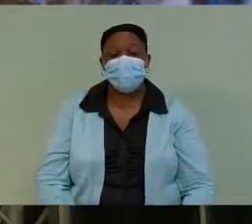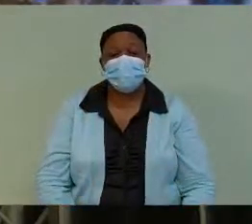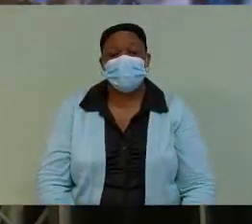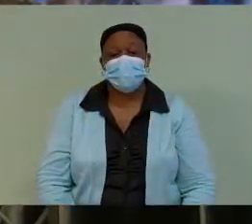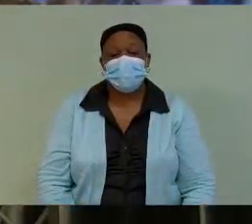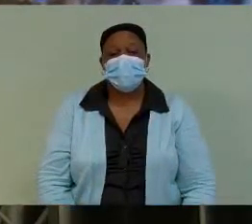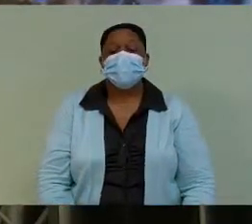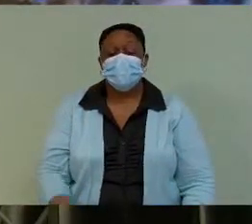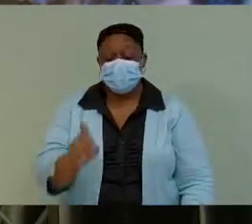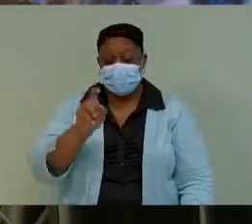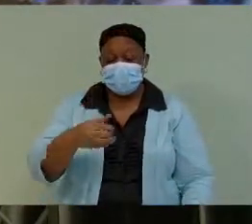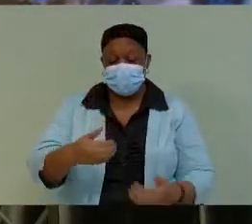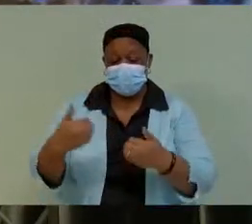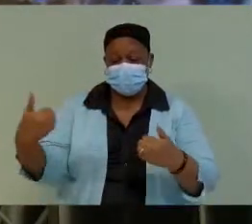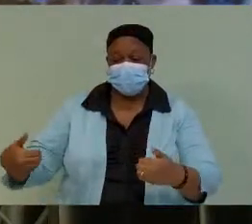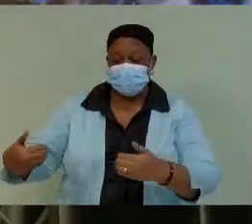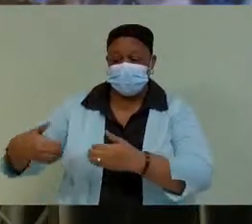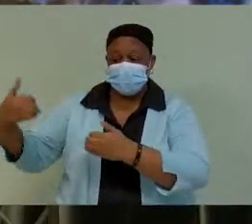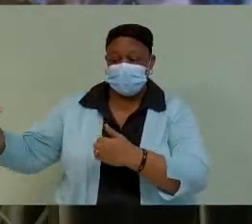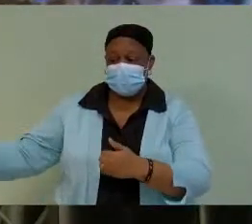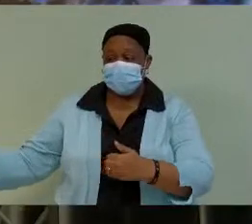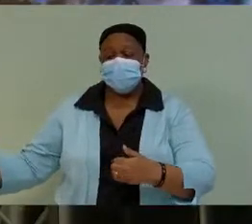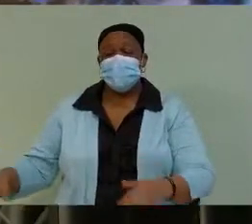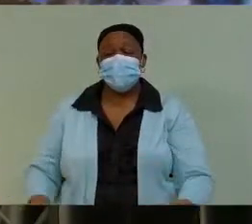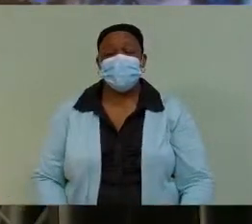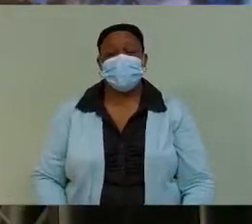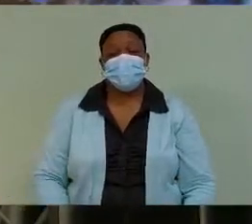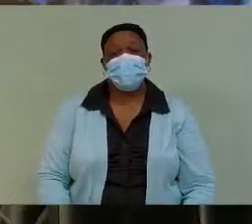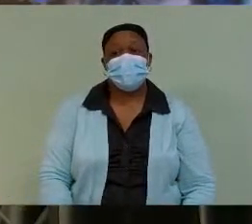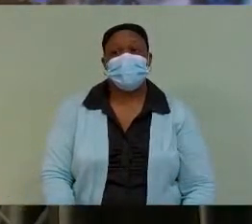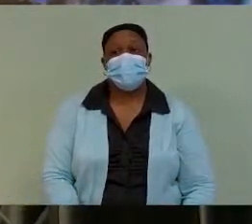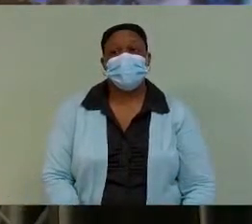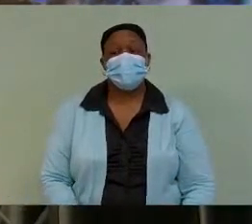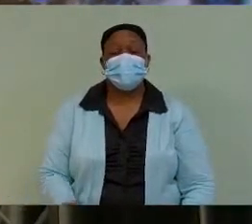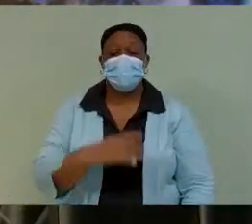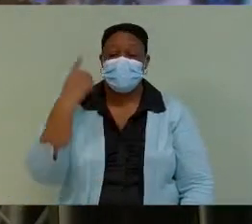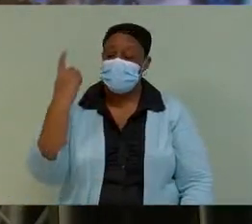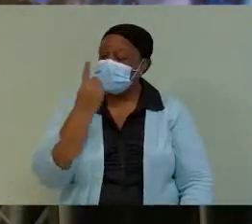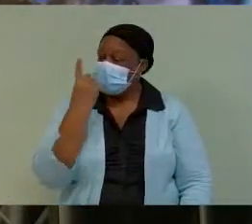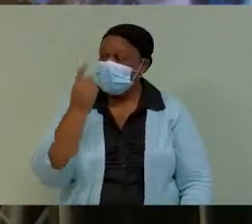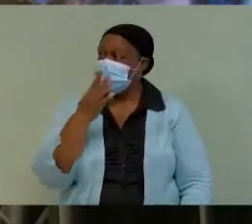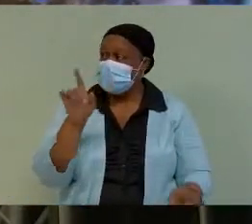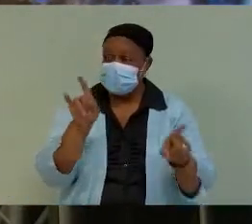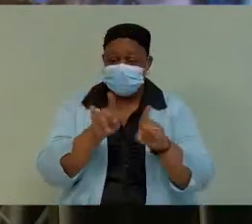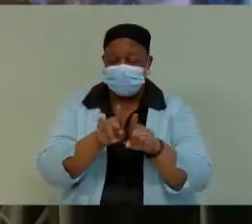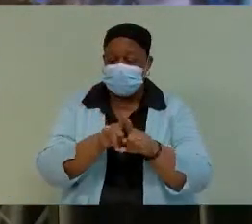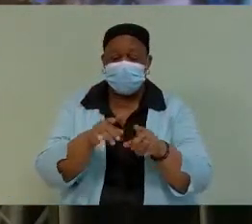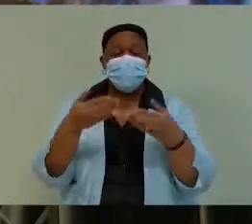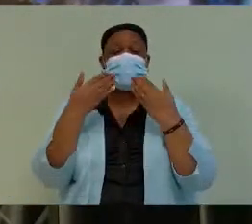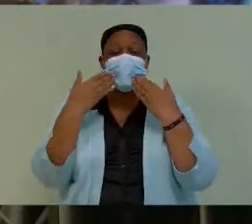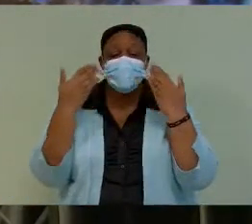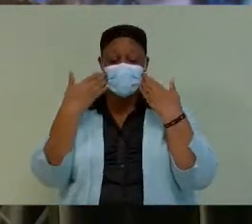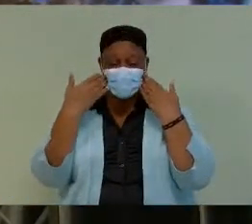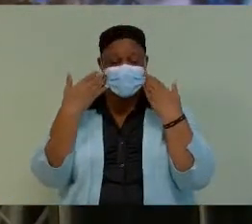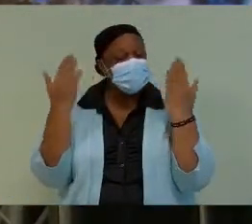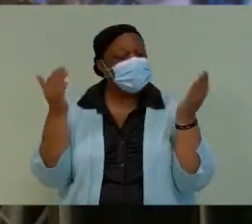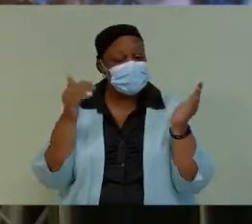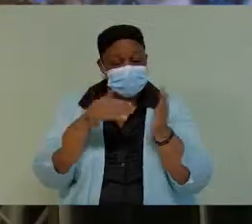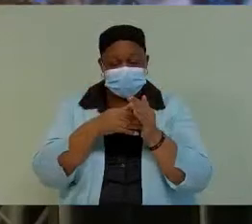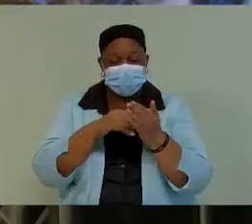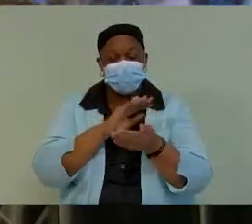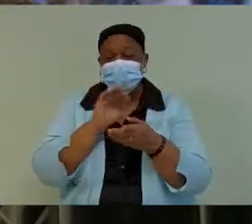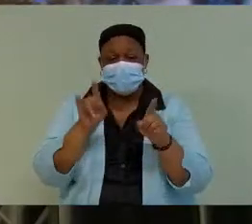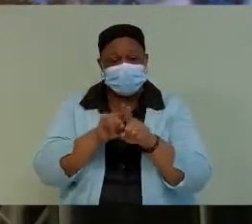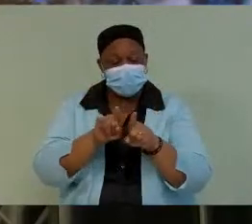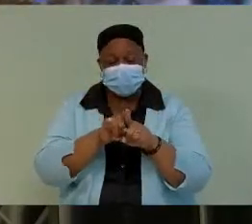6 feet between persons. All persons shall wear a face mask covering their mouth and nose